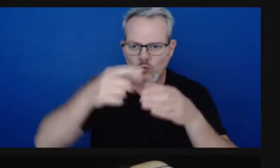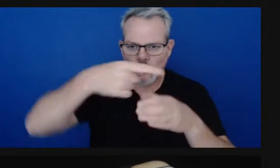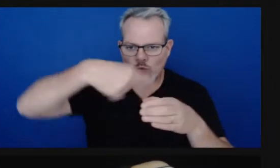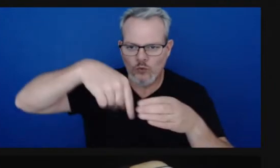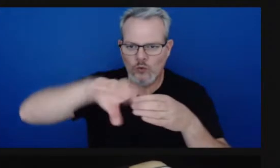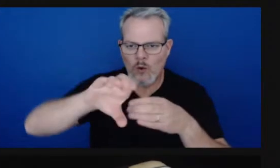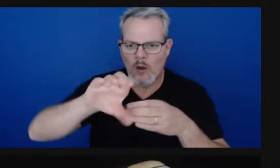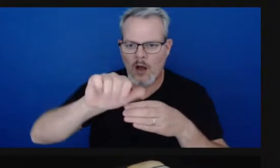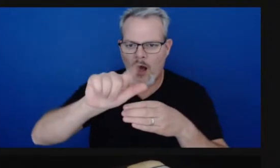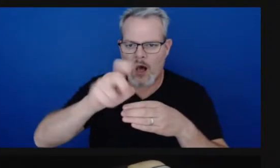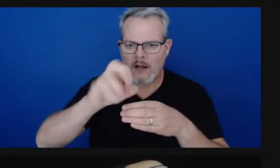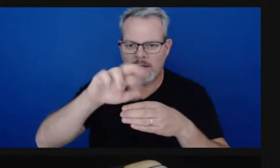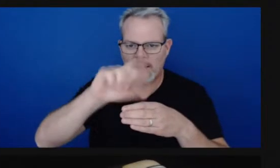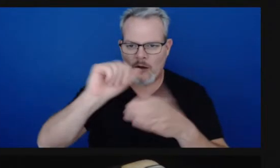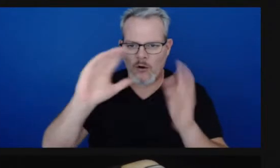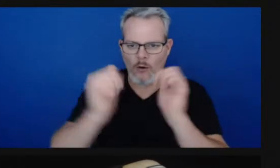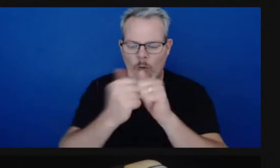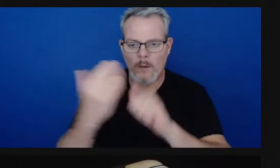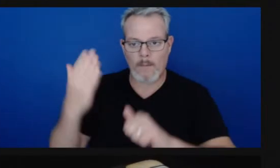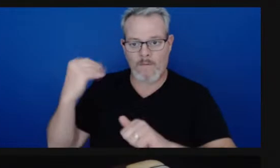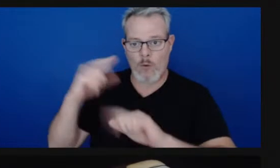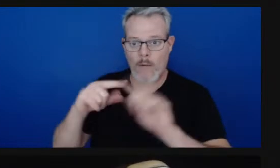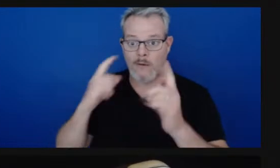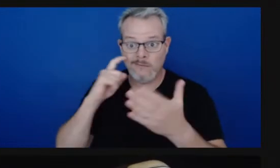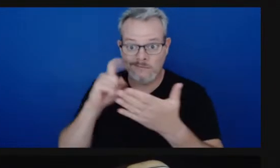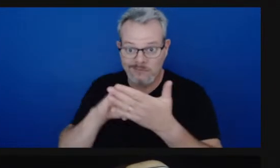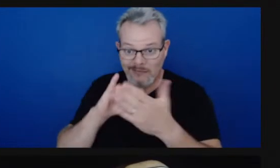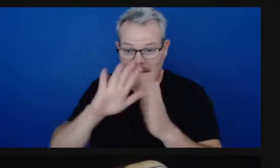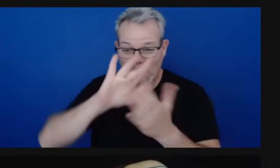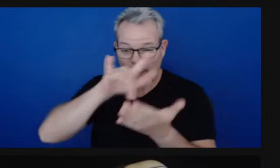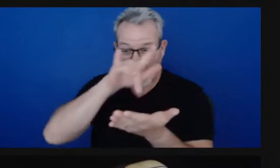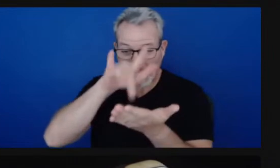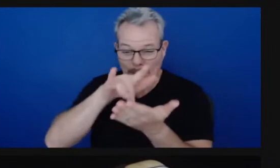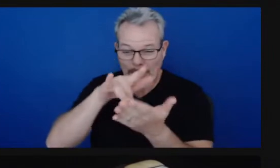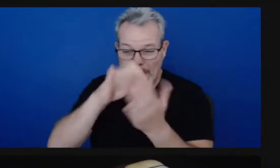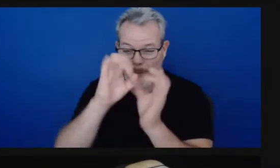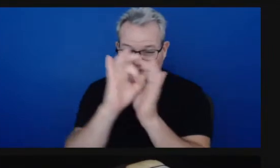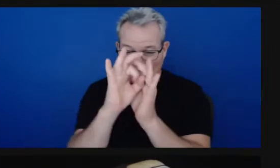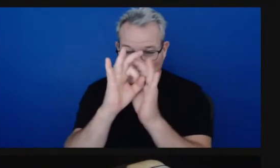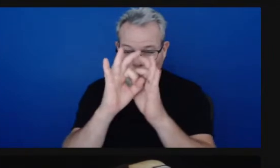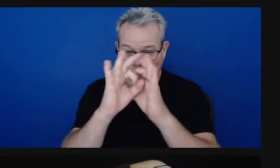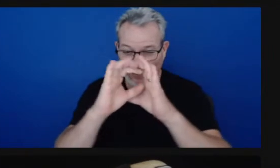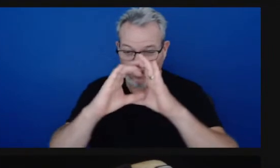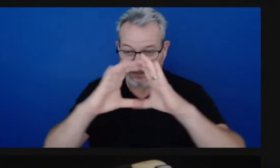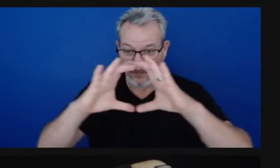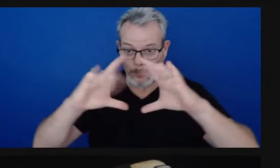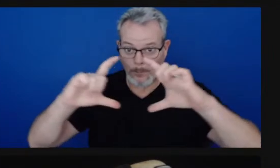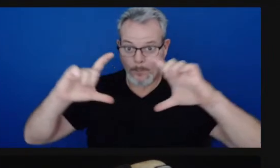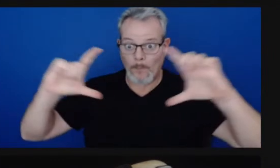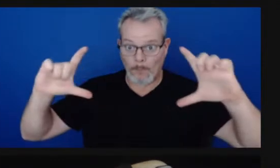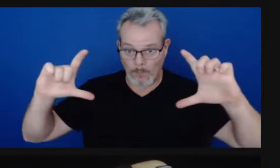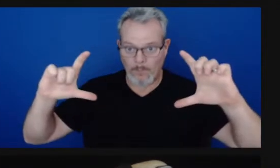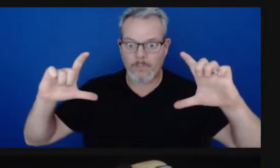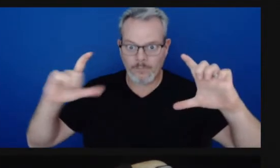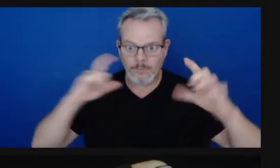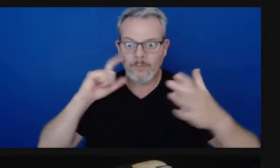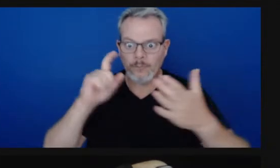before. And you can count similar rings of yellow as well. There they